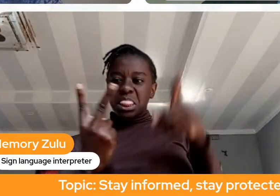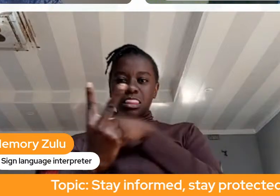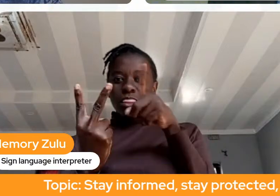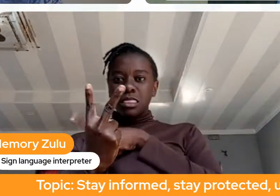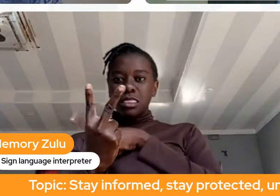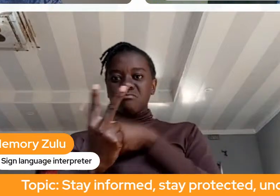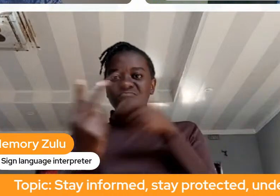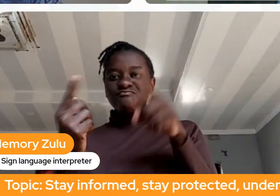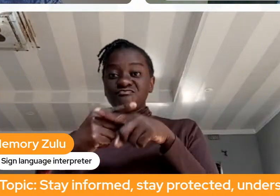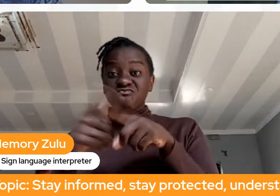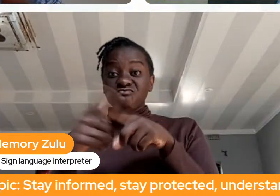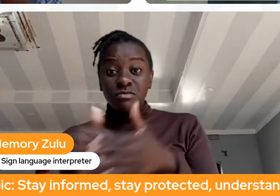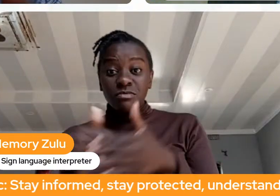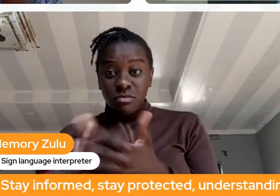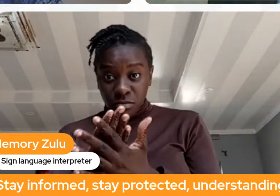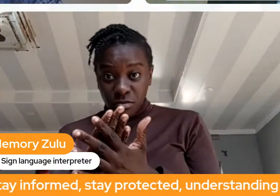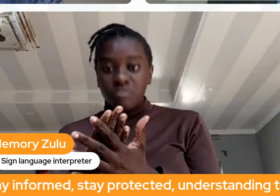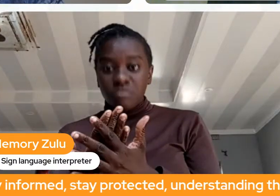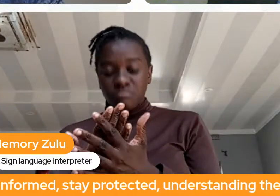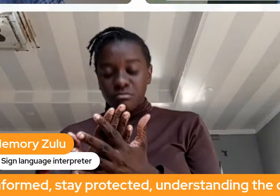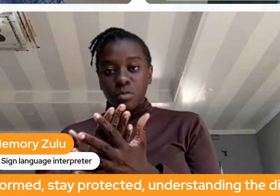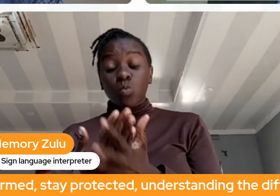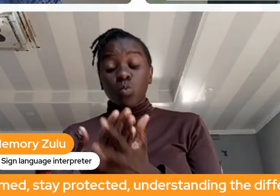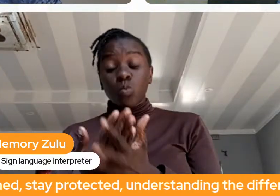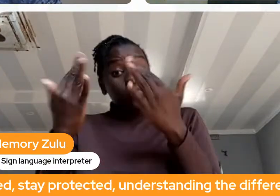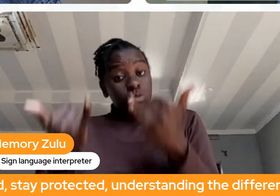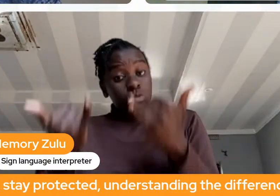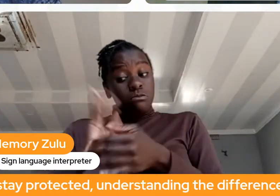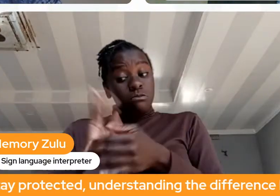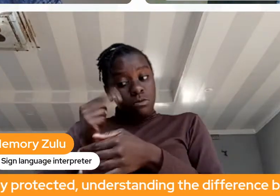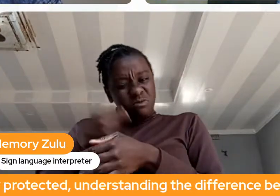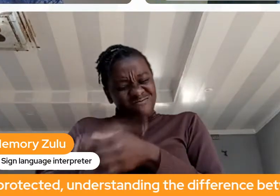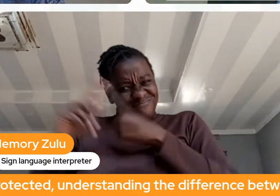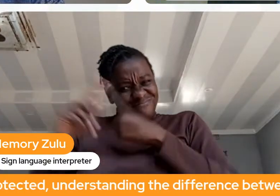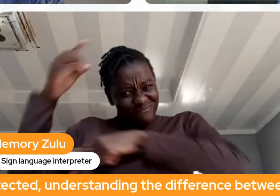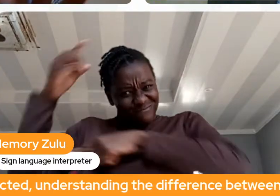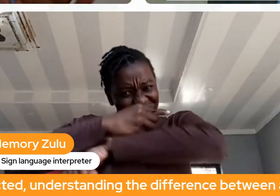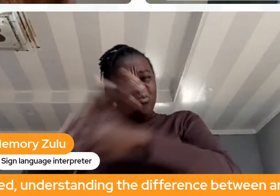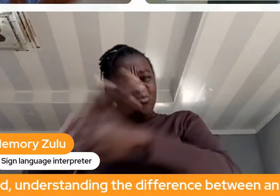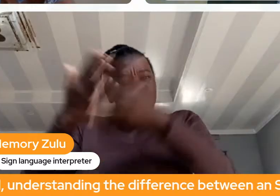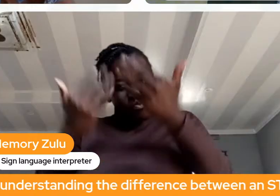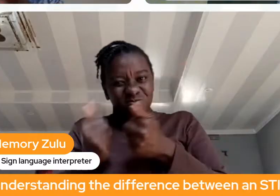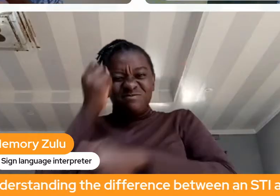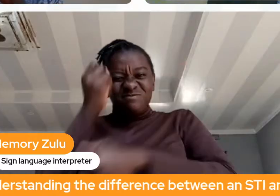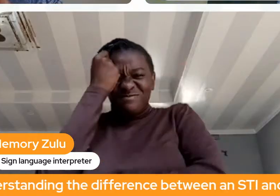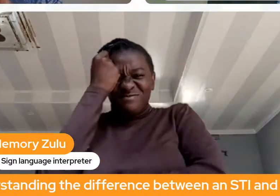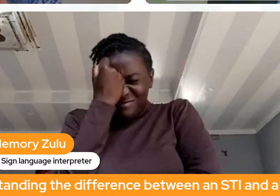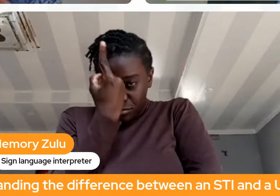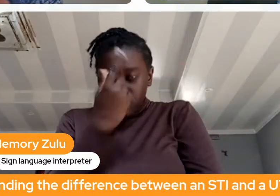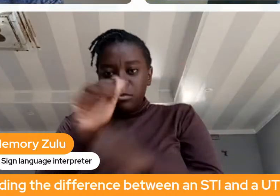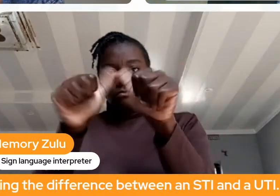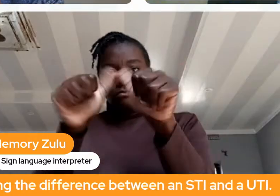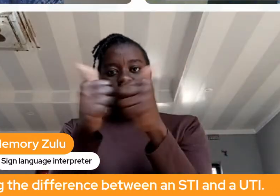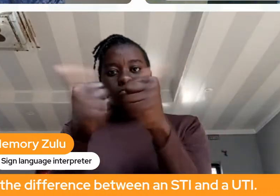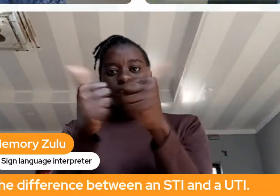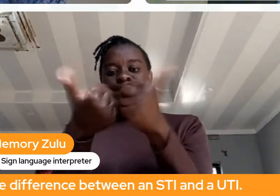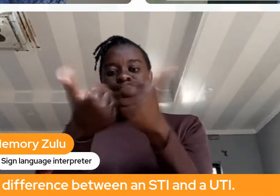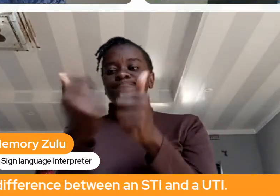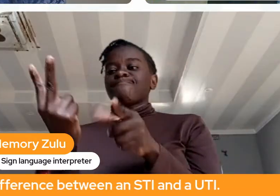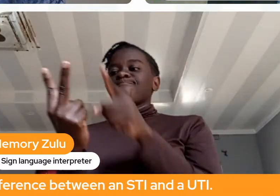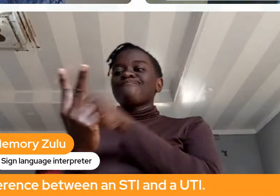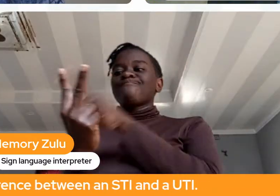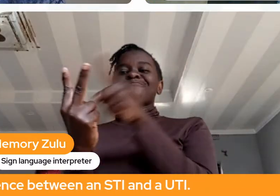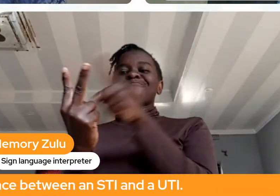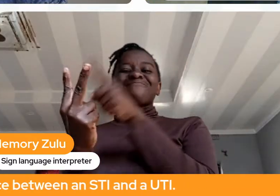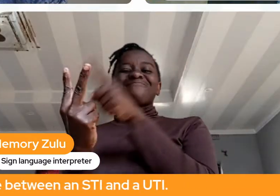ensure that we all understand what exactly this all is all about. So before I go so much further, I hope you have